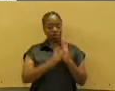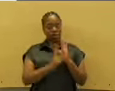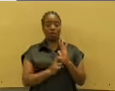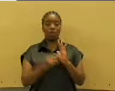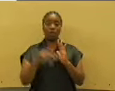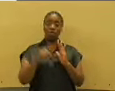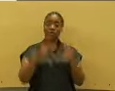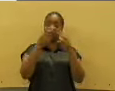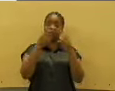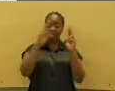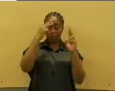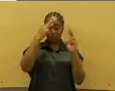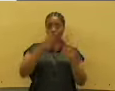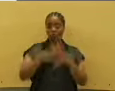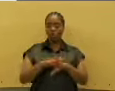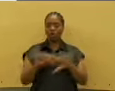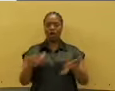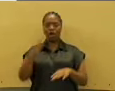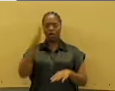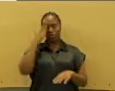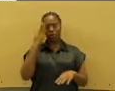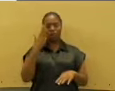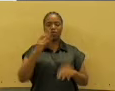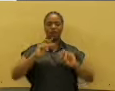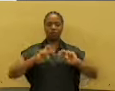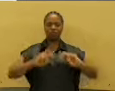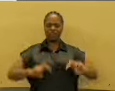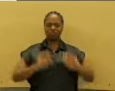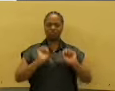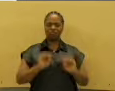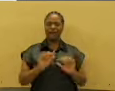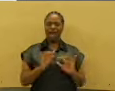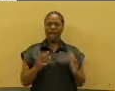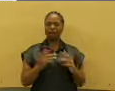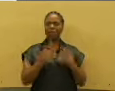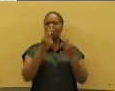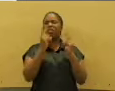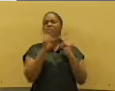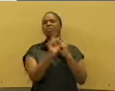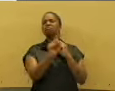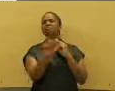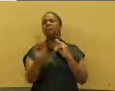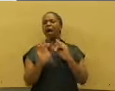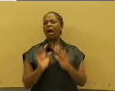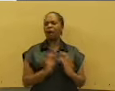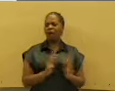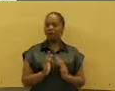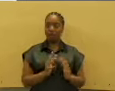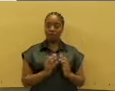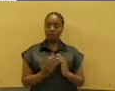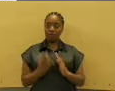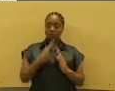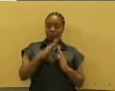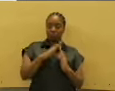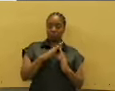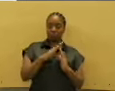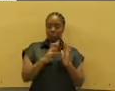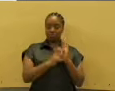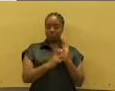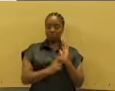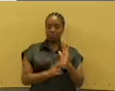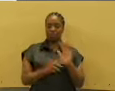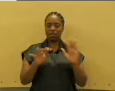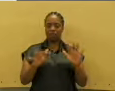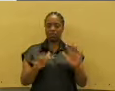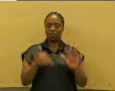not. And I know that research is underway to understand how other universities are prioritizing people that continue to be